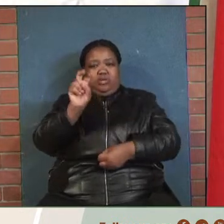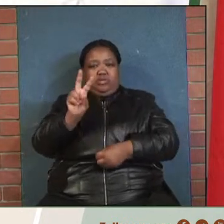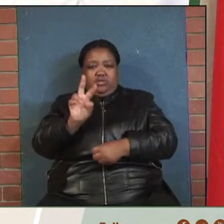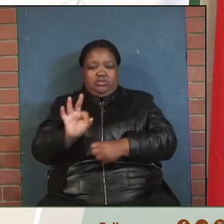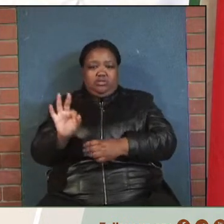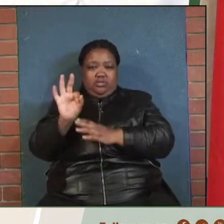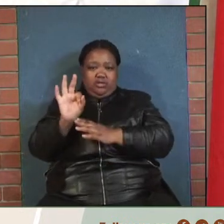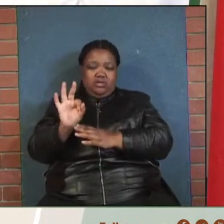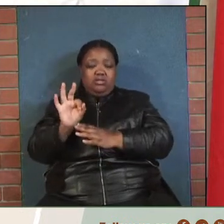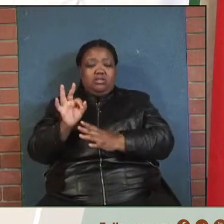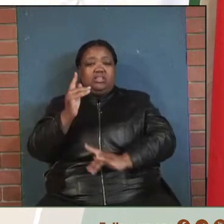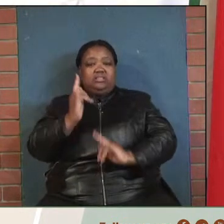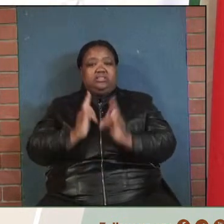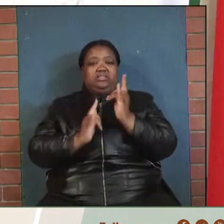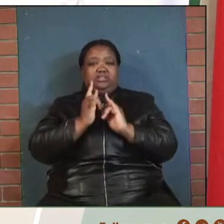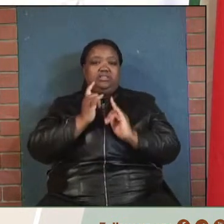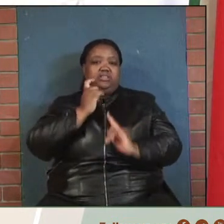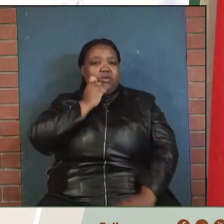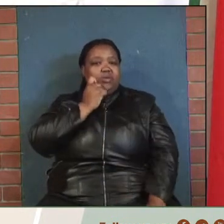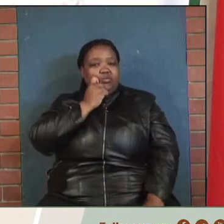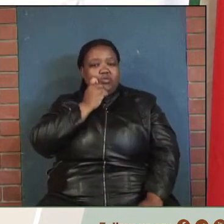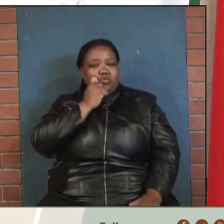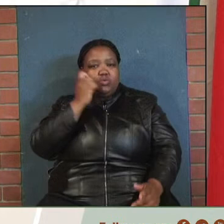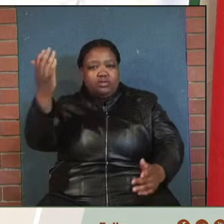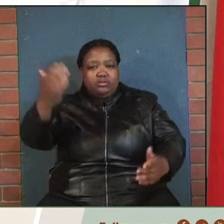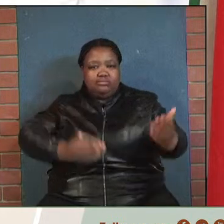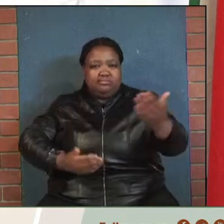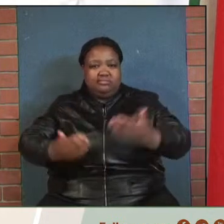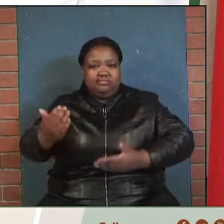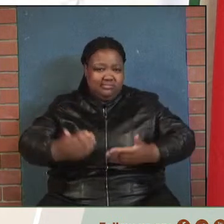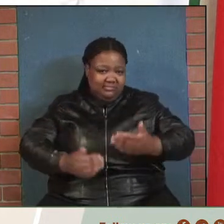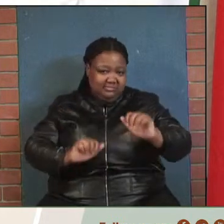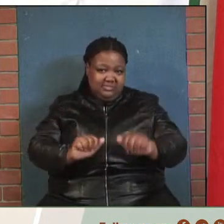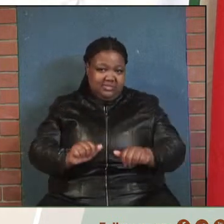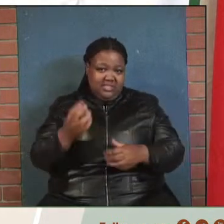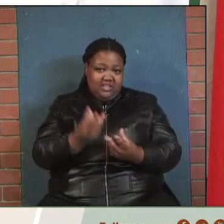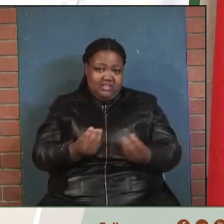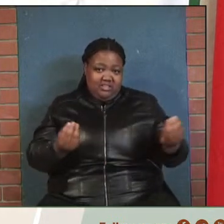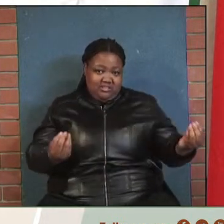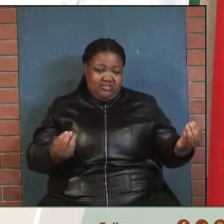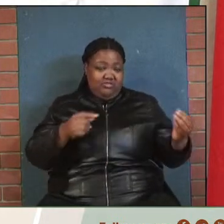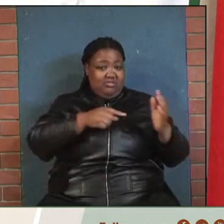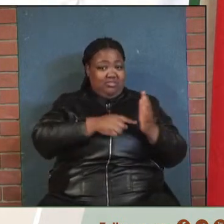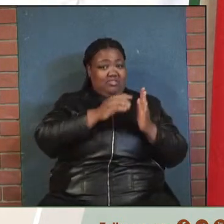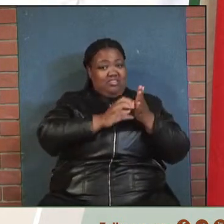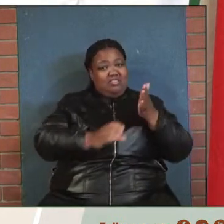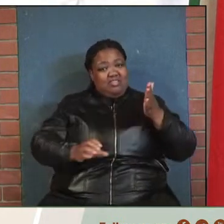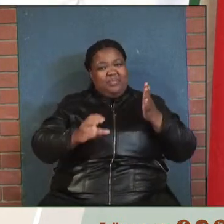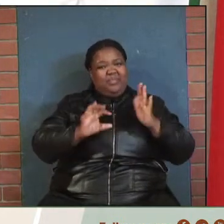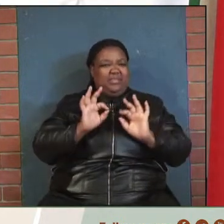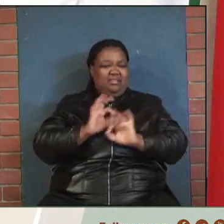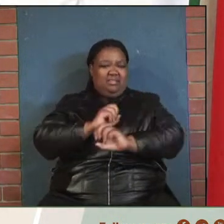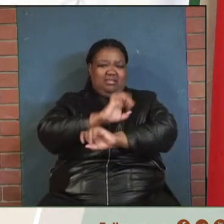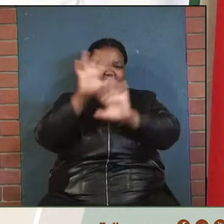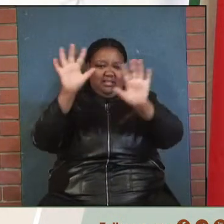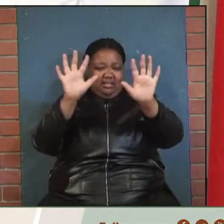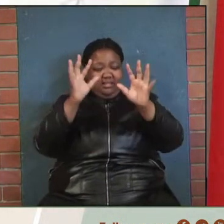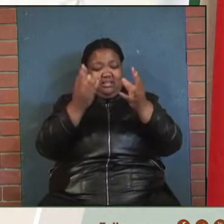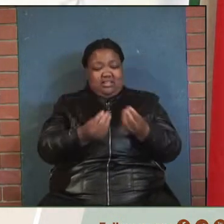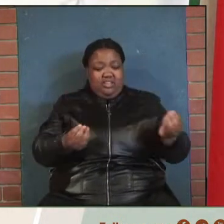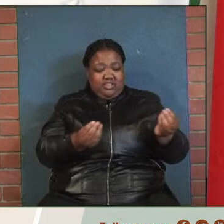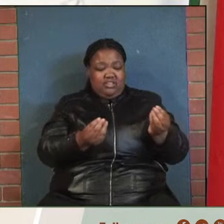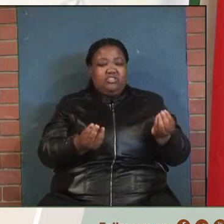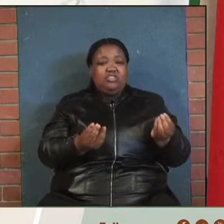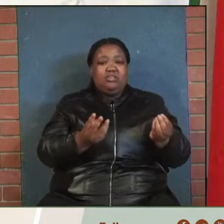city of Tshwane. The Children Charter clearly reflects the voice of the children of